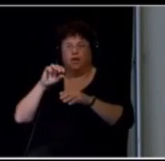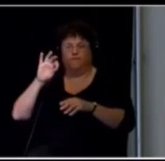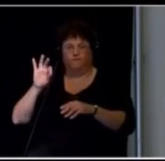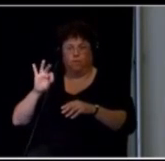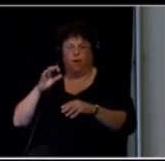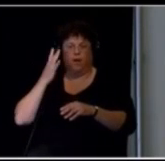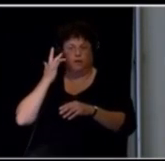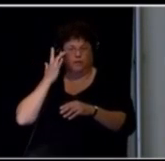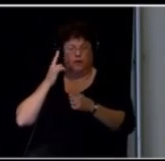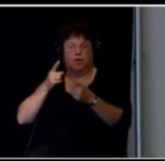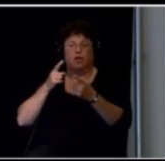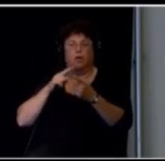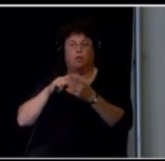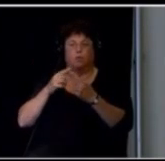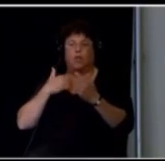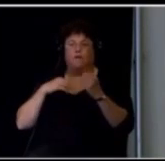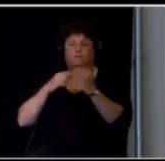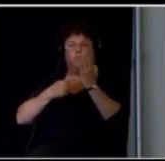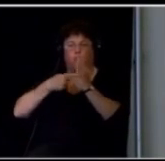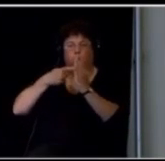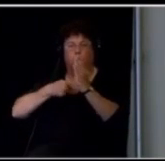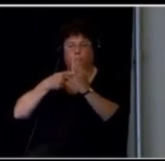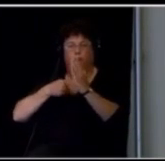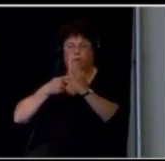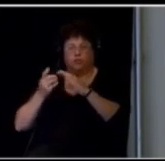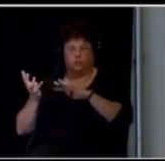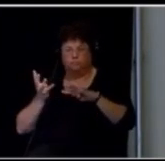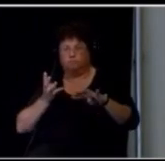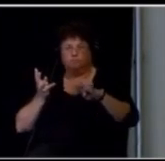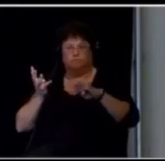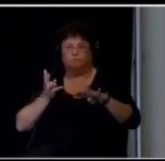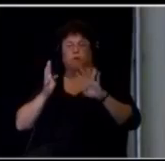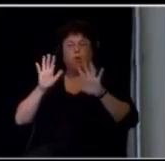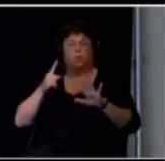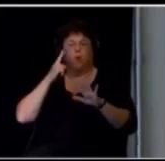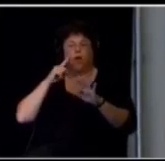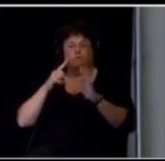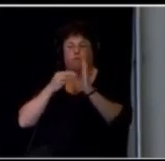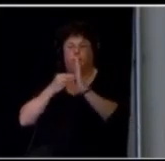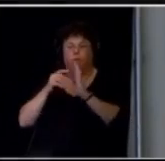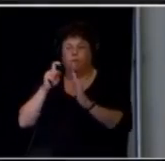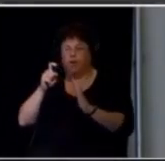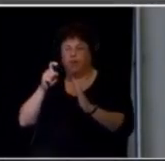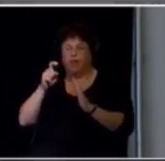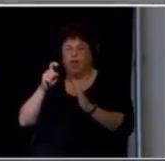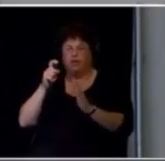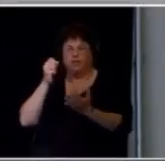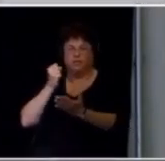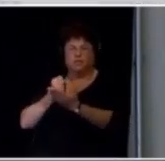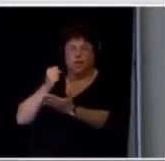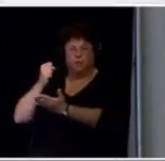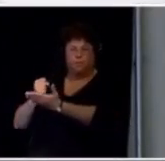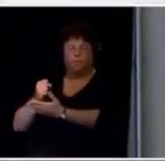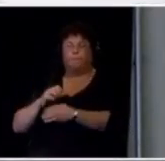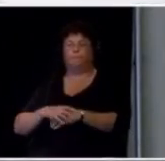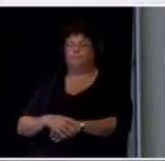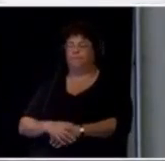have greater automation, and it's going to be great particularly for the Model X stampings.